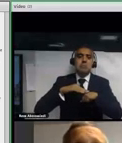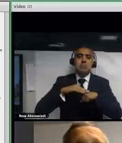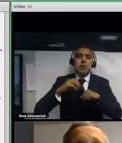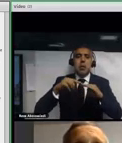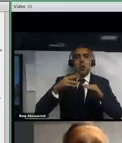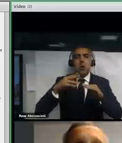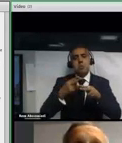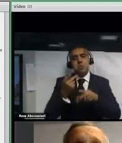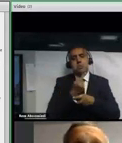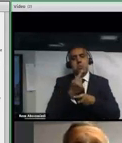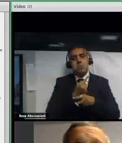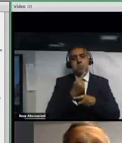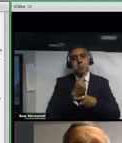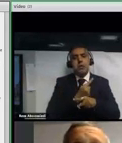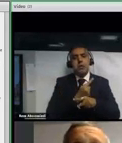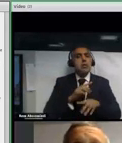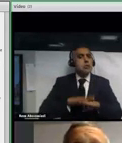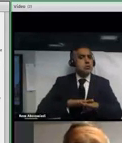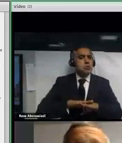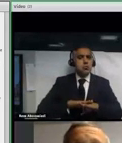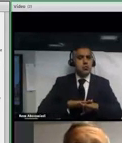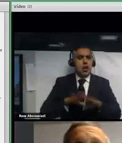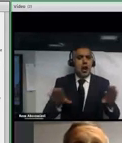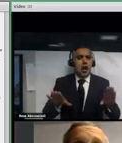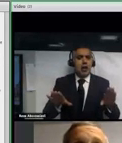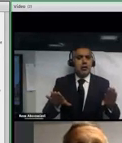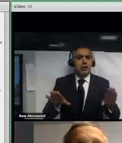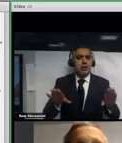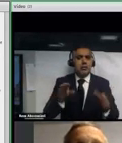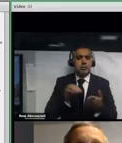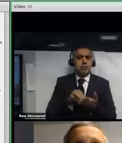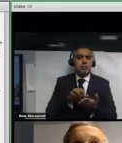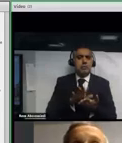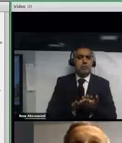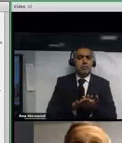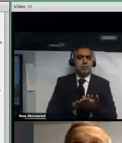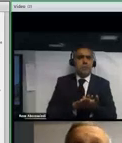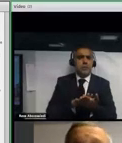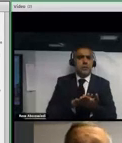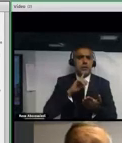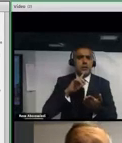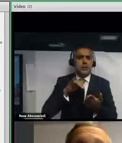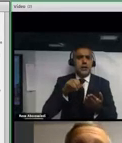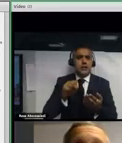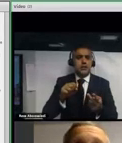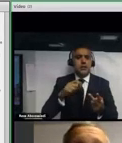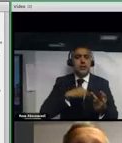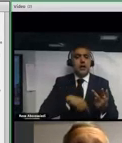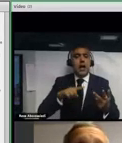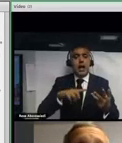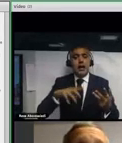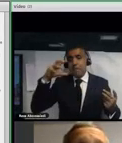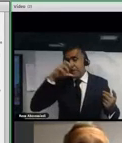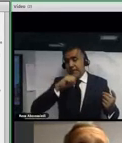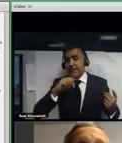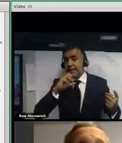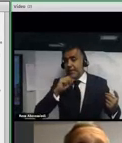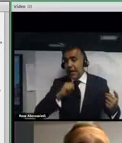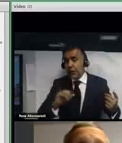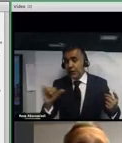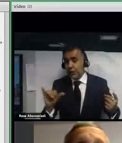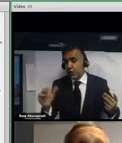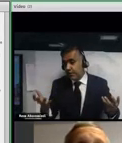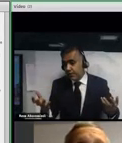limitations do not get recorded by this question. And it can miss the elderly. No matter